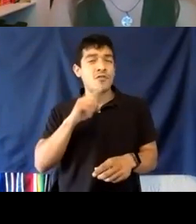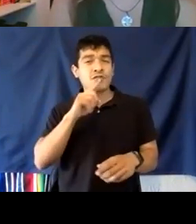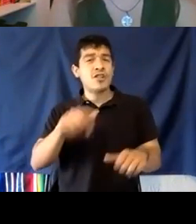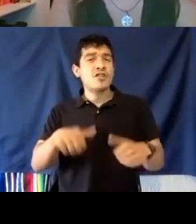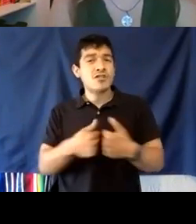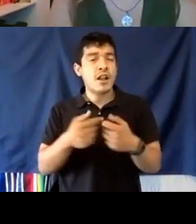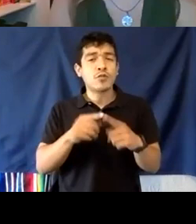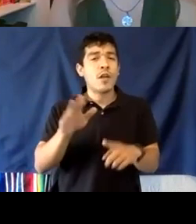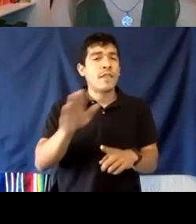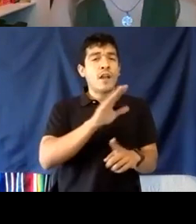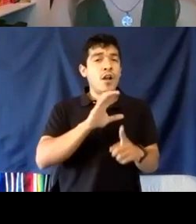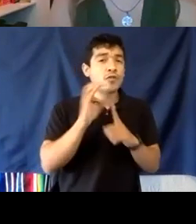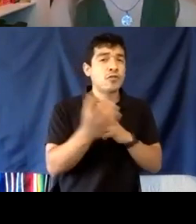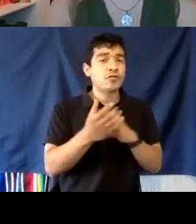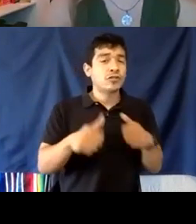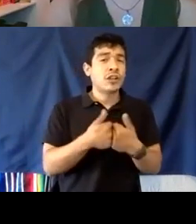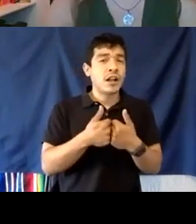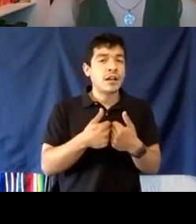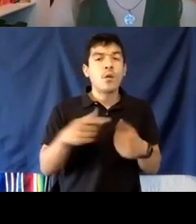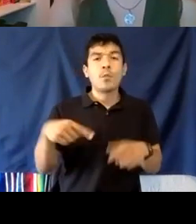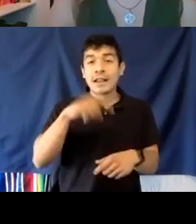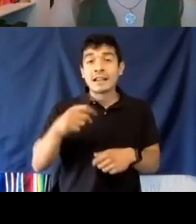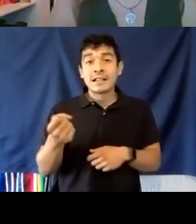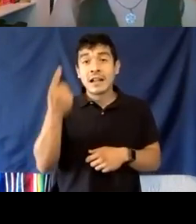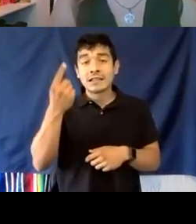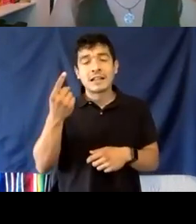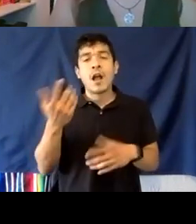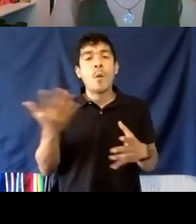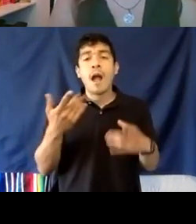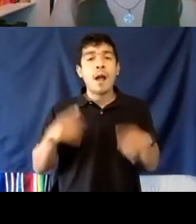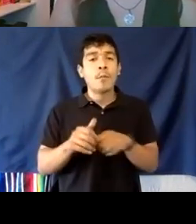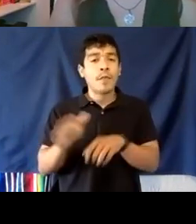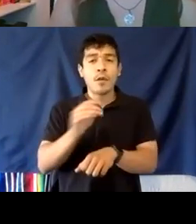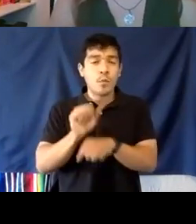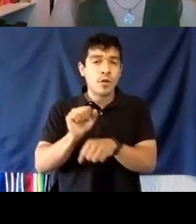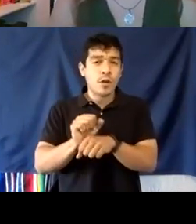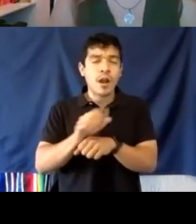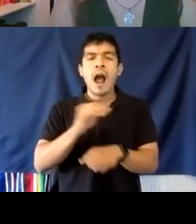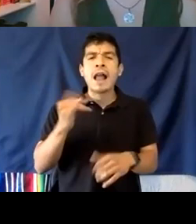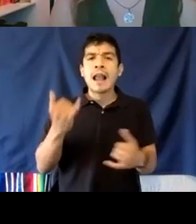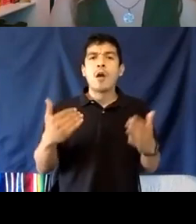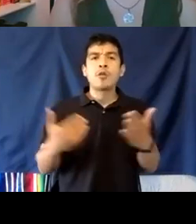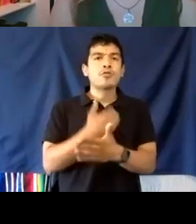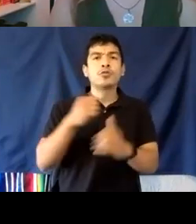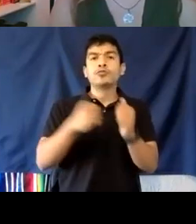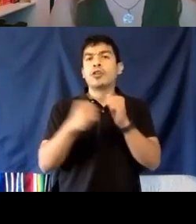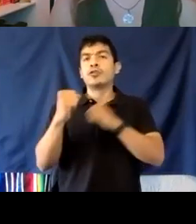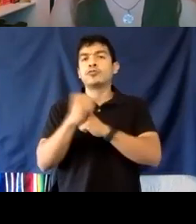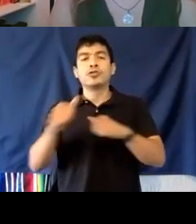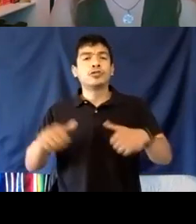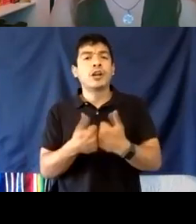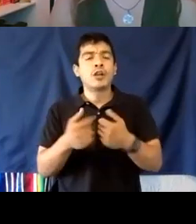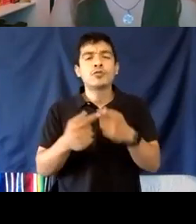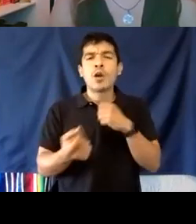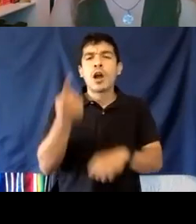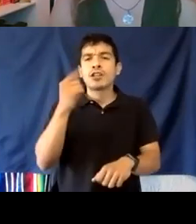are cultural challenges to understanding the impact of our work. And there are now real structural challenges to understanding the